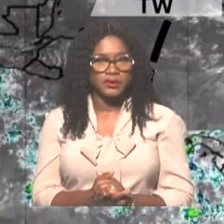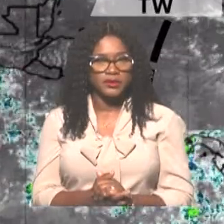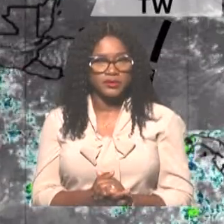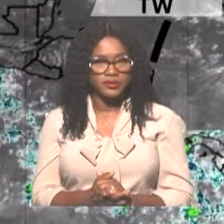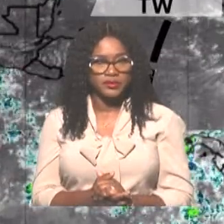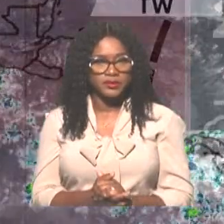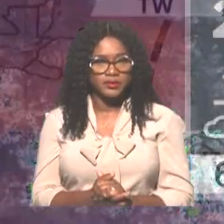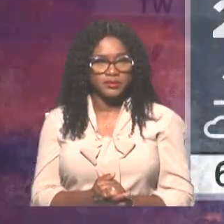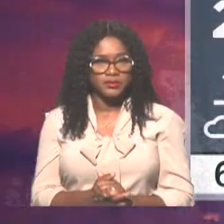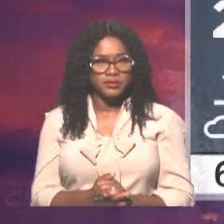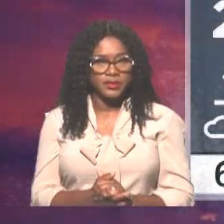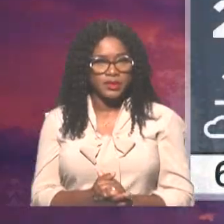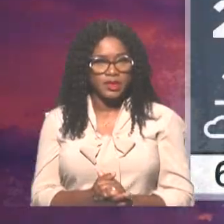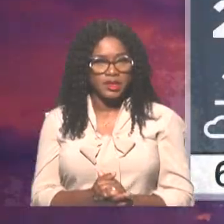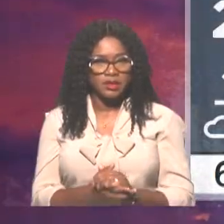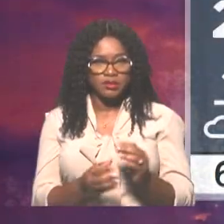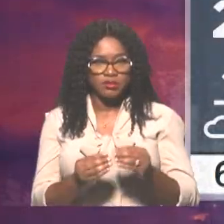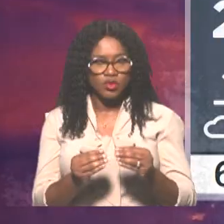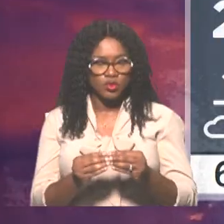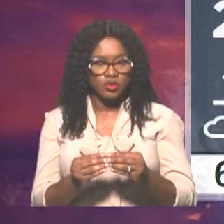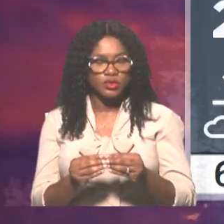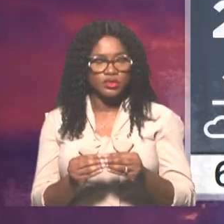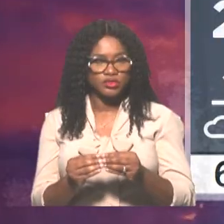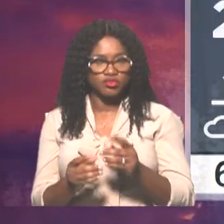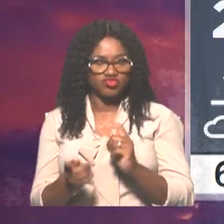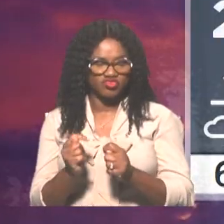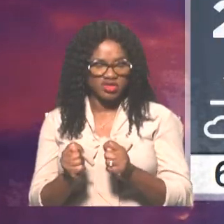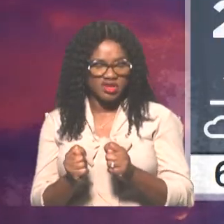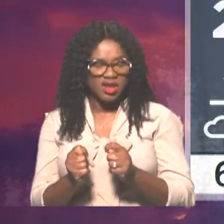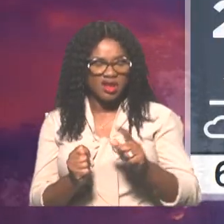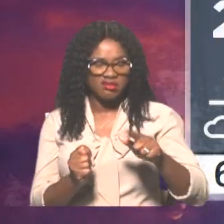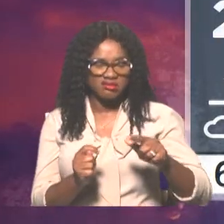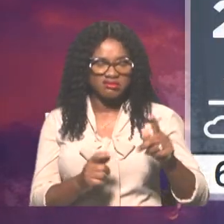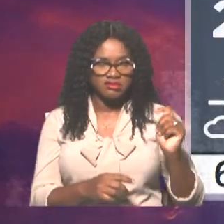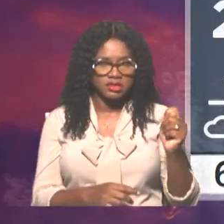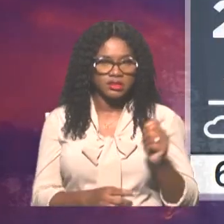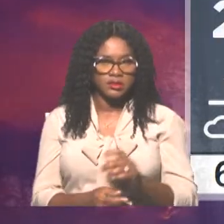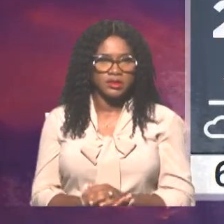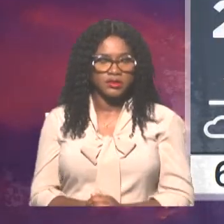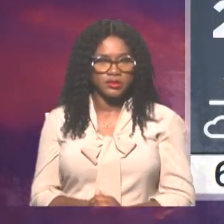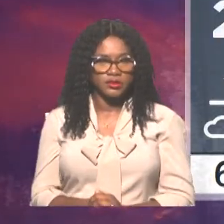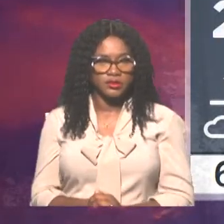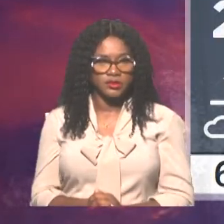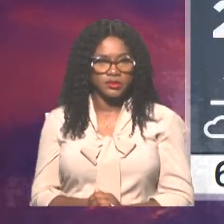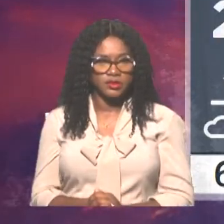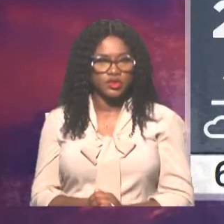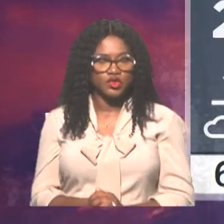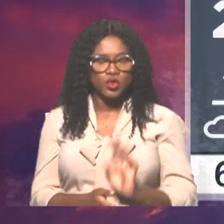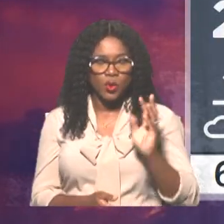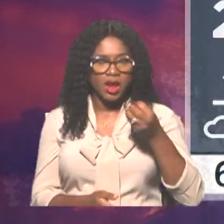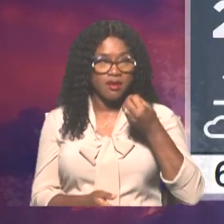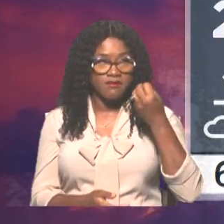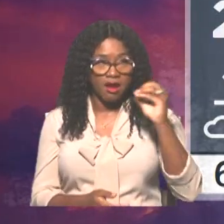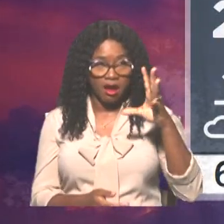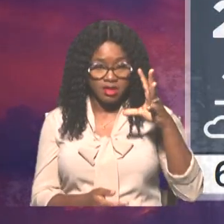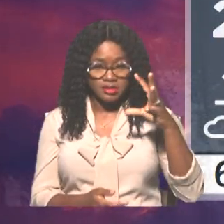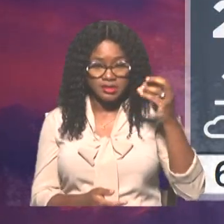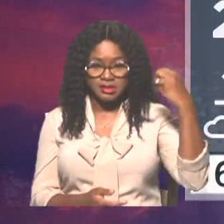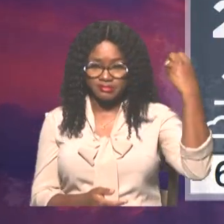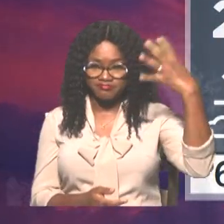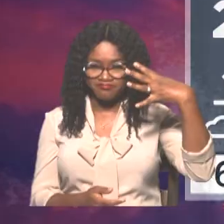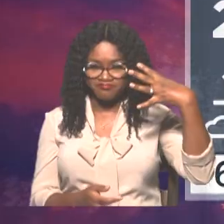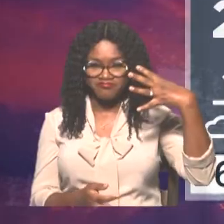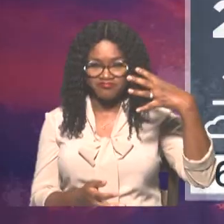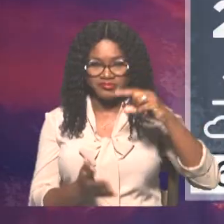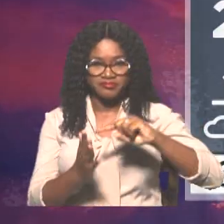convergence and moisture, more so over Trinidad than Tobago. As a result, we're looking at a hot and sunny start to the day,